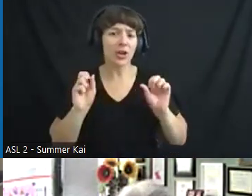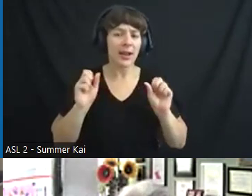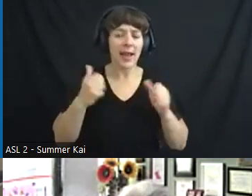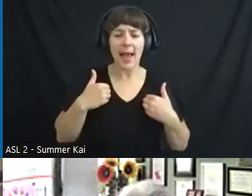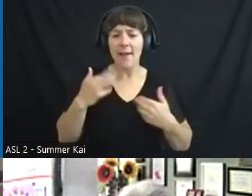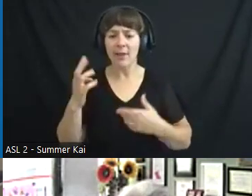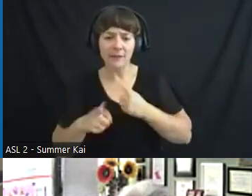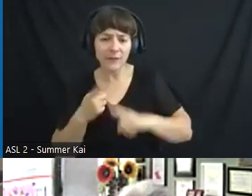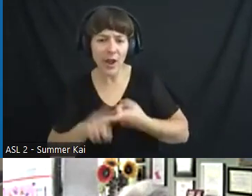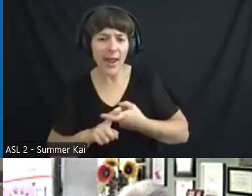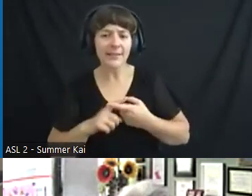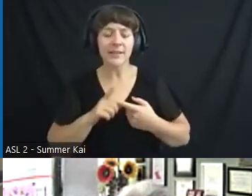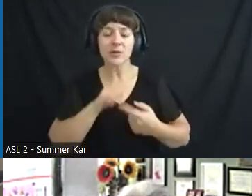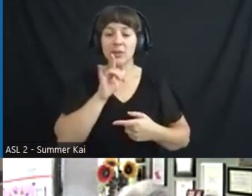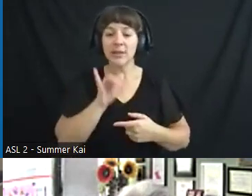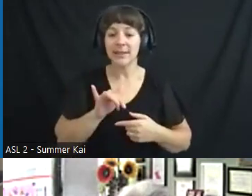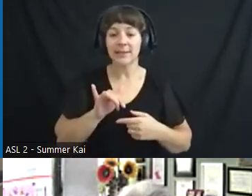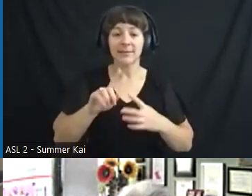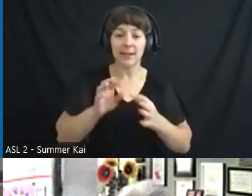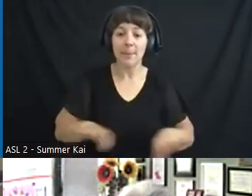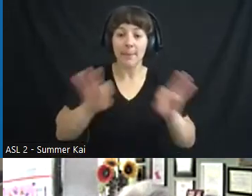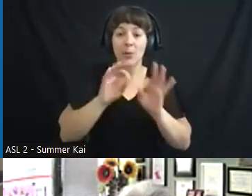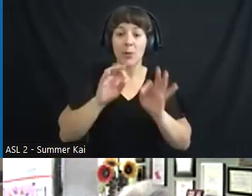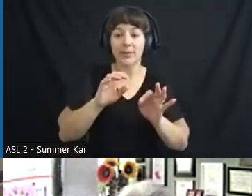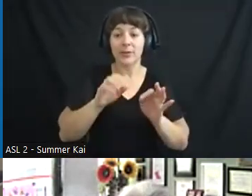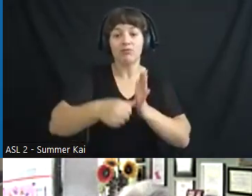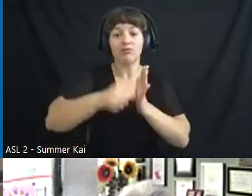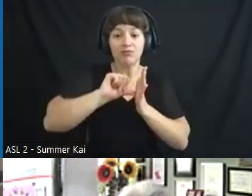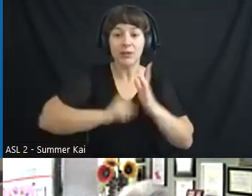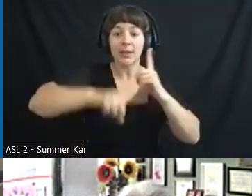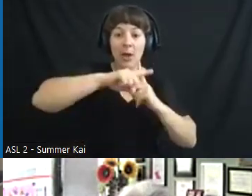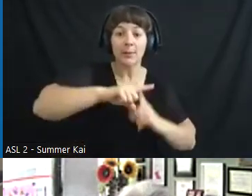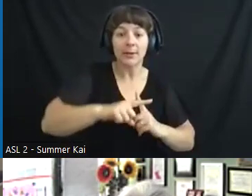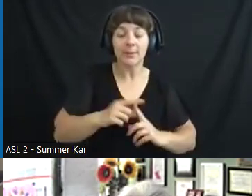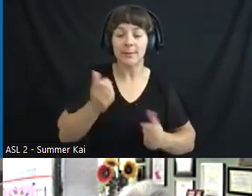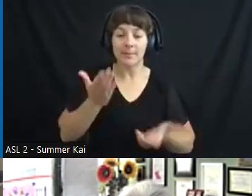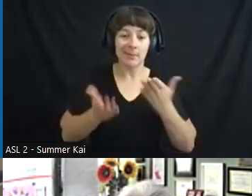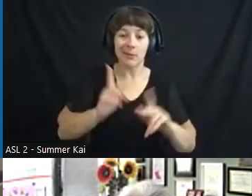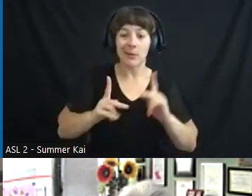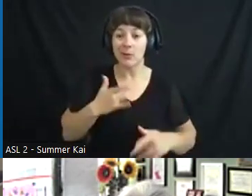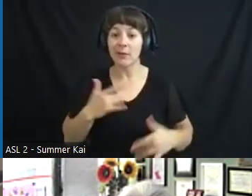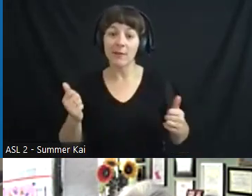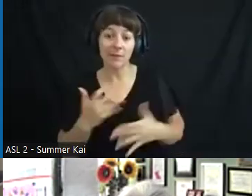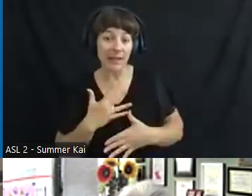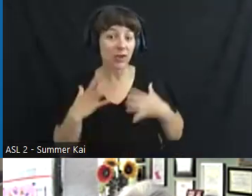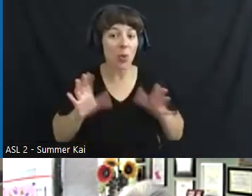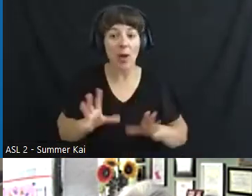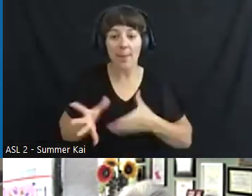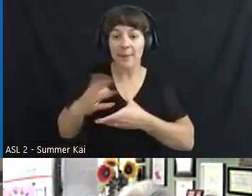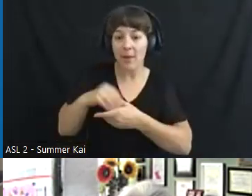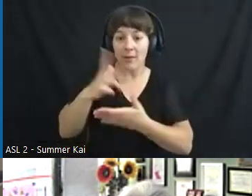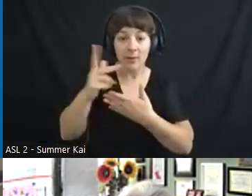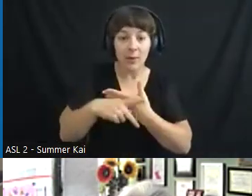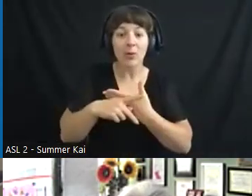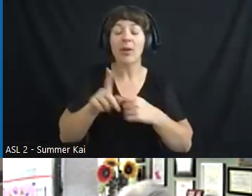positives forward, and to dispel the fear that might be there for those folks that don't want to go into this program. So thanks all for